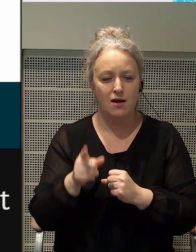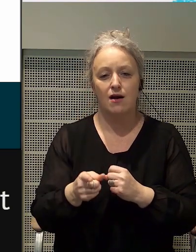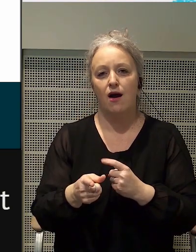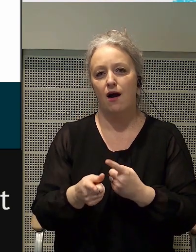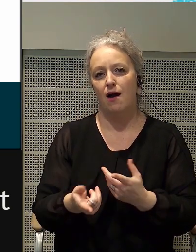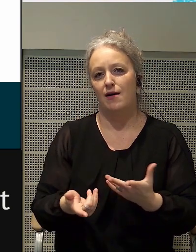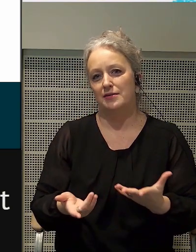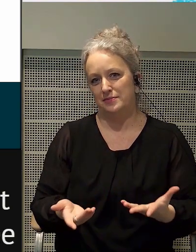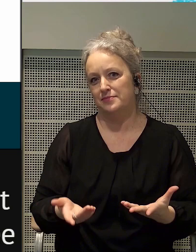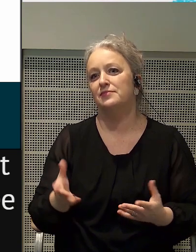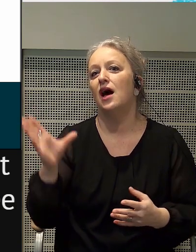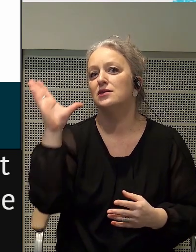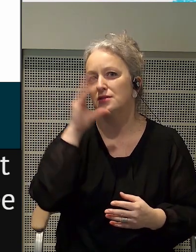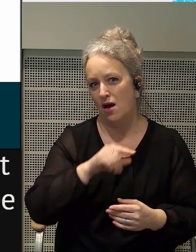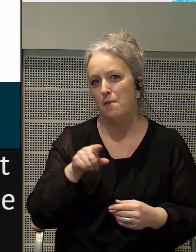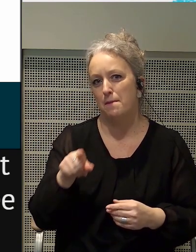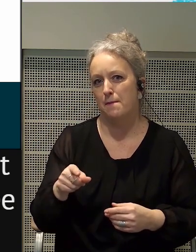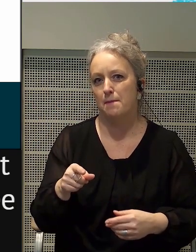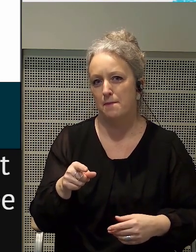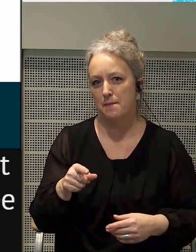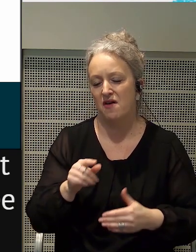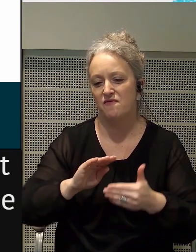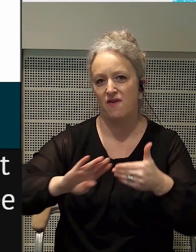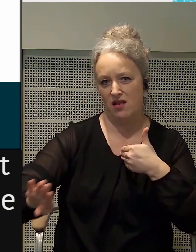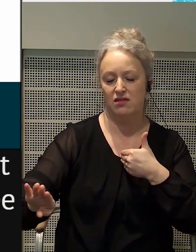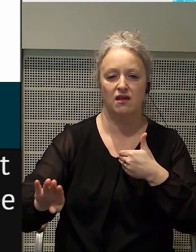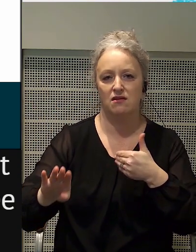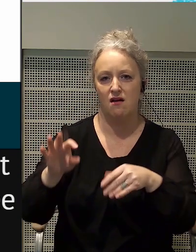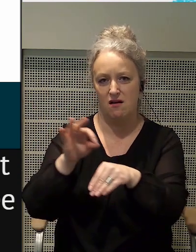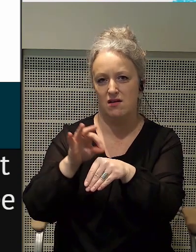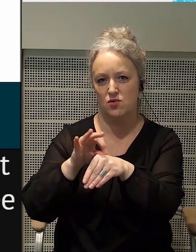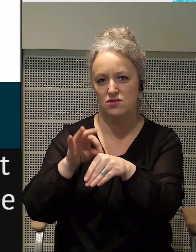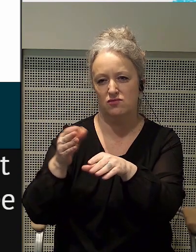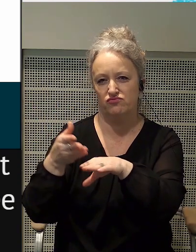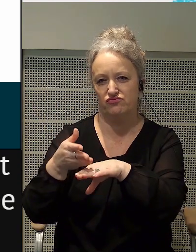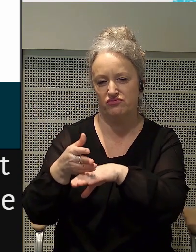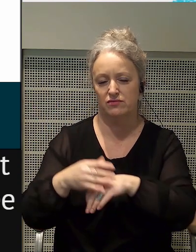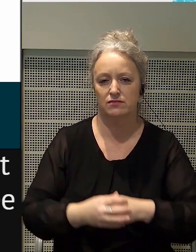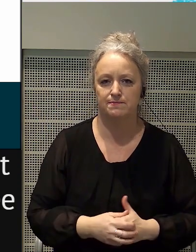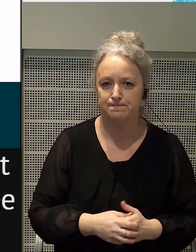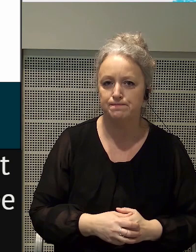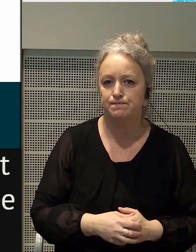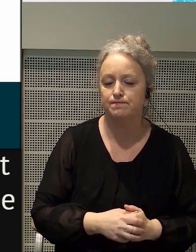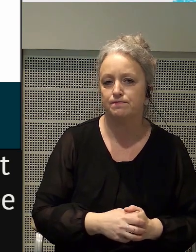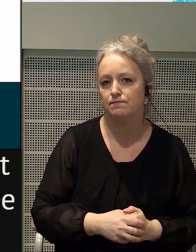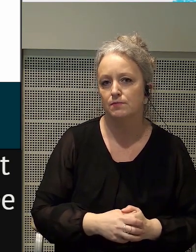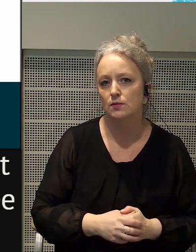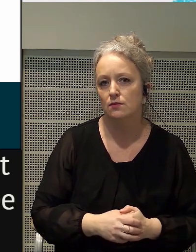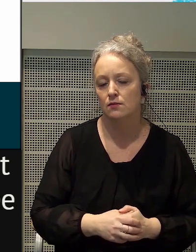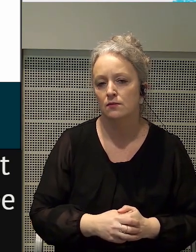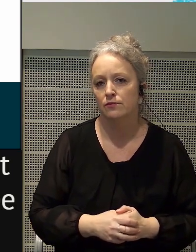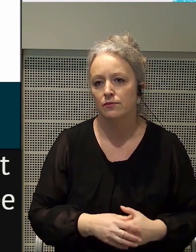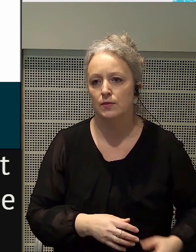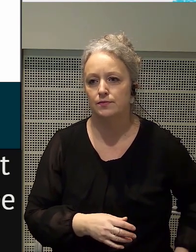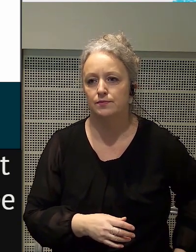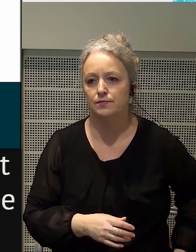that their quality of life was fully normal, in spite of a very strict diet and awful foods they had to take, they had a fully